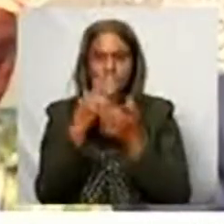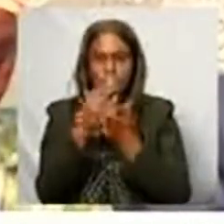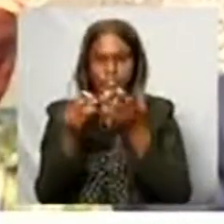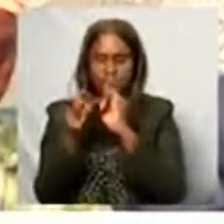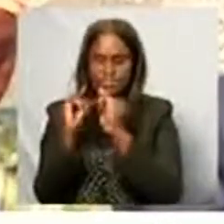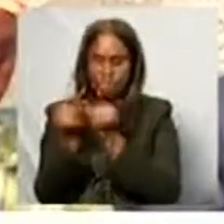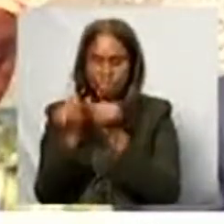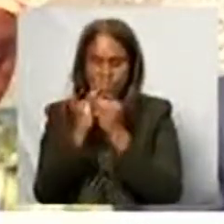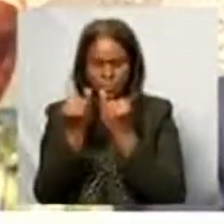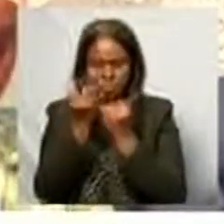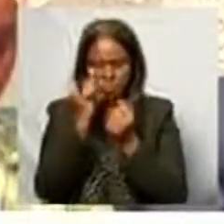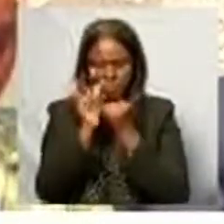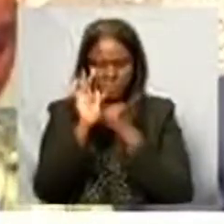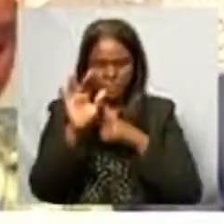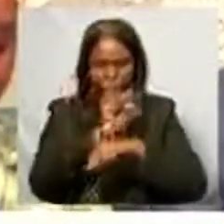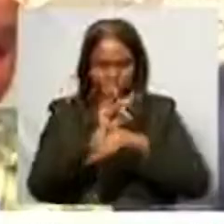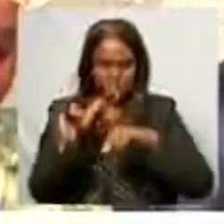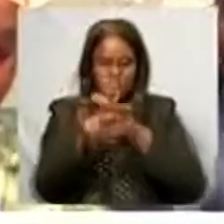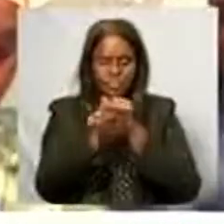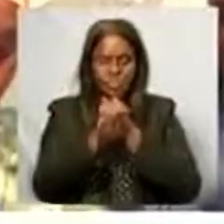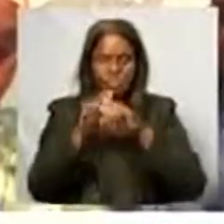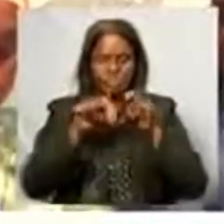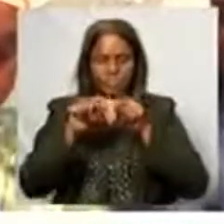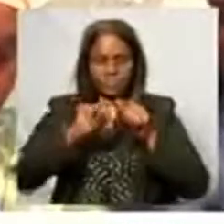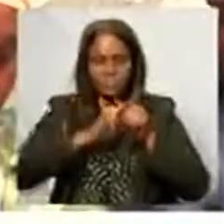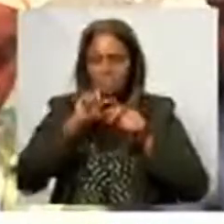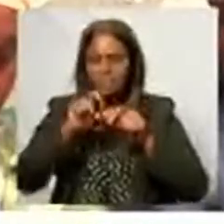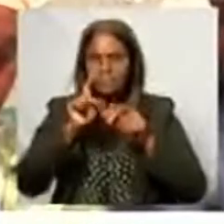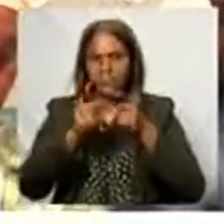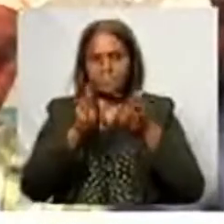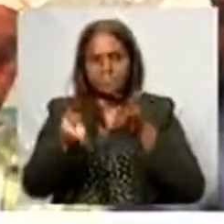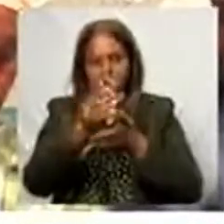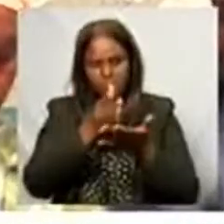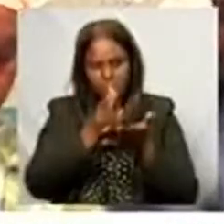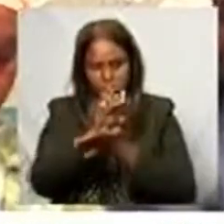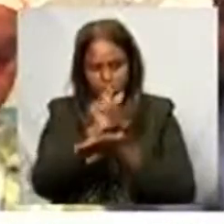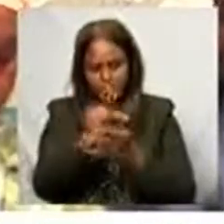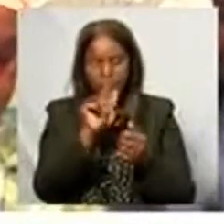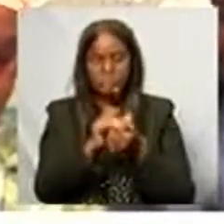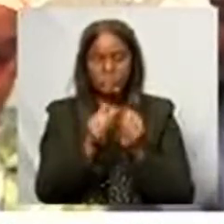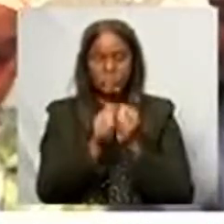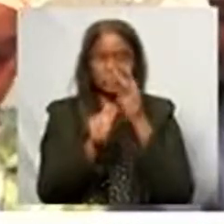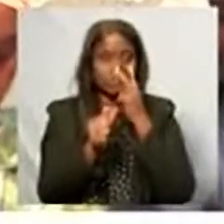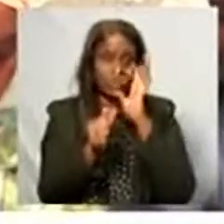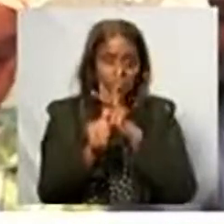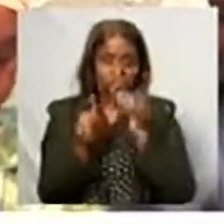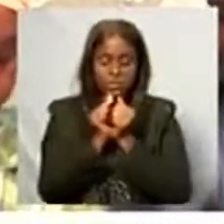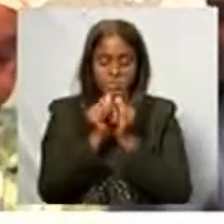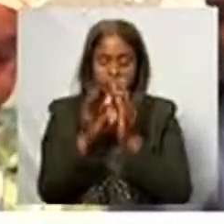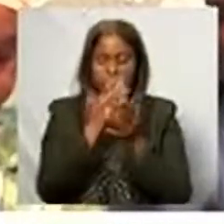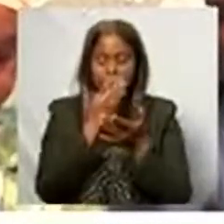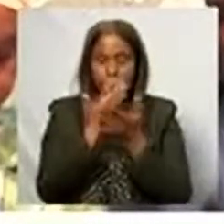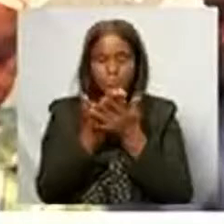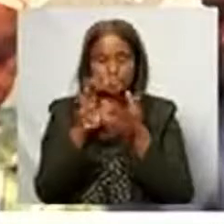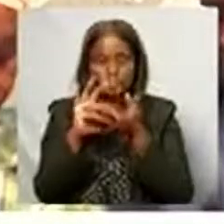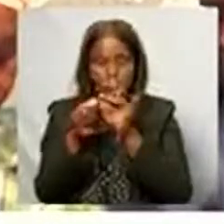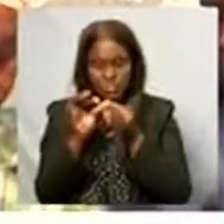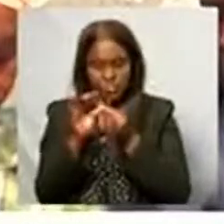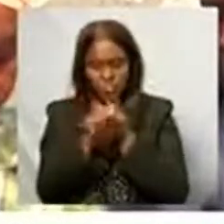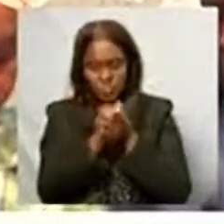institutions, due to lack of corporate governance, we need to be connecting these problems. You see, without proper